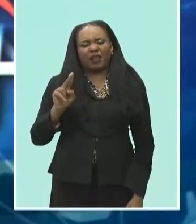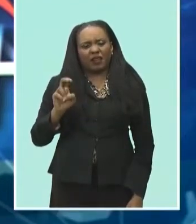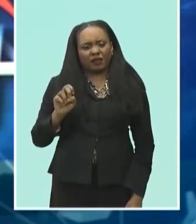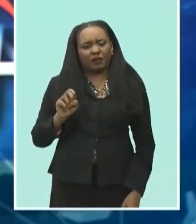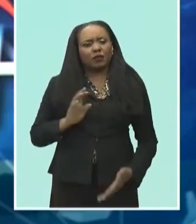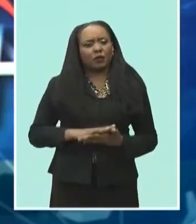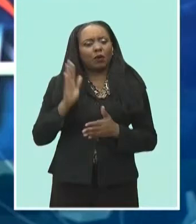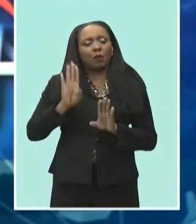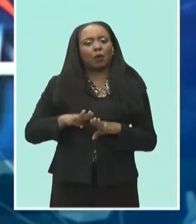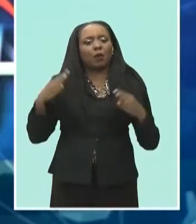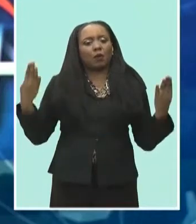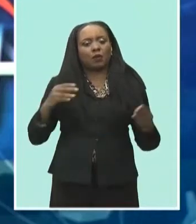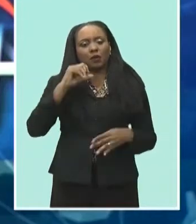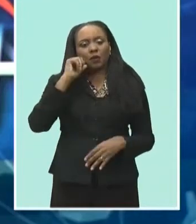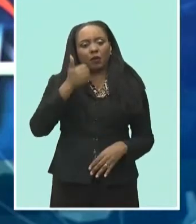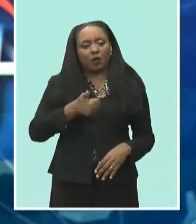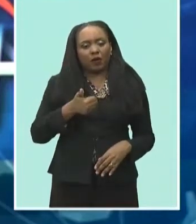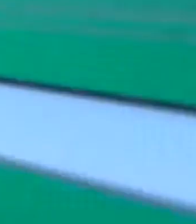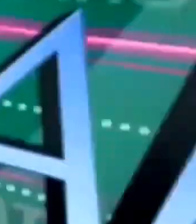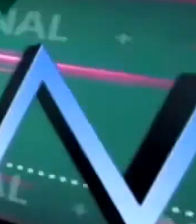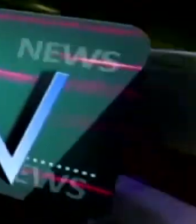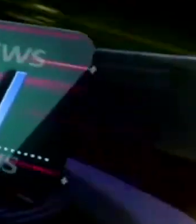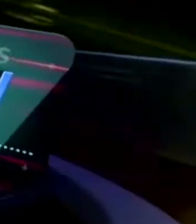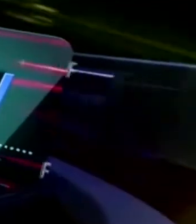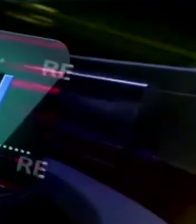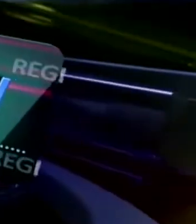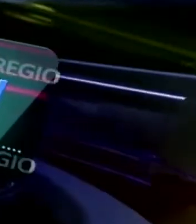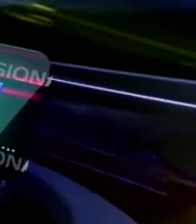the Gay St. Peter's School.